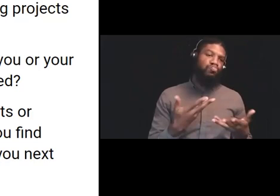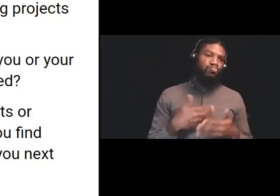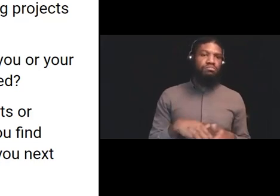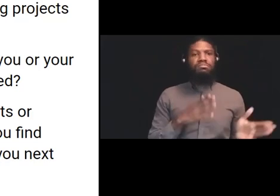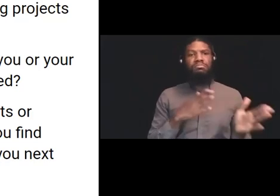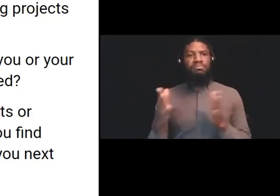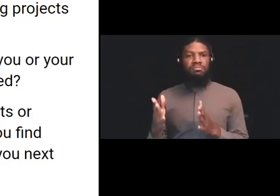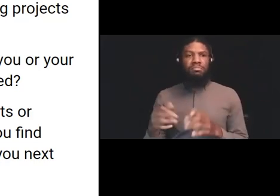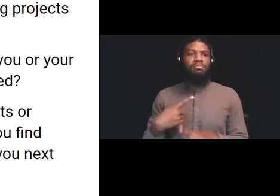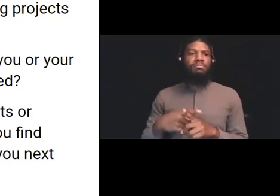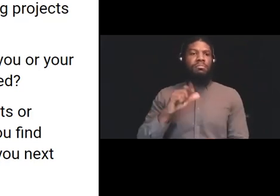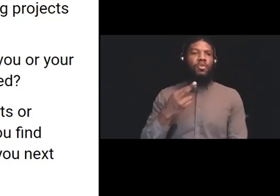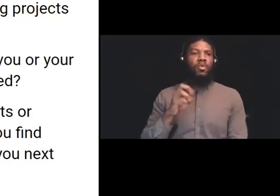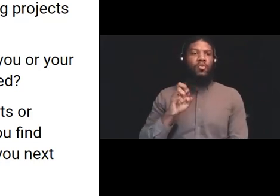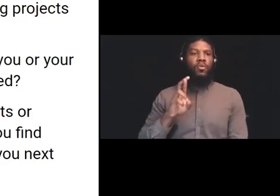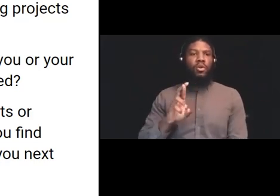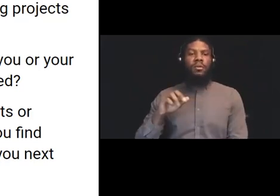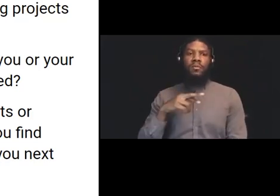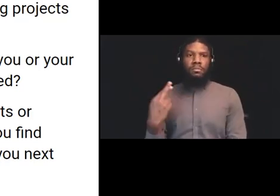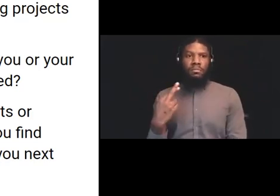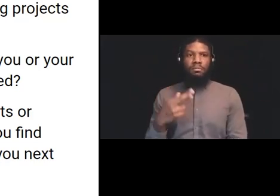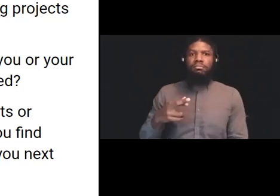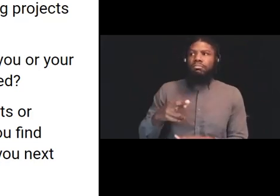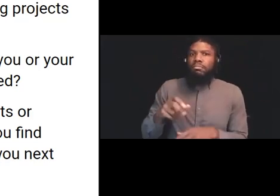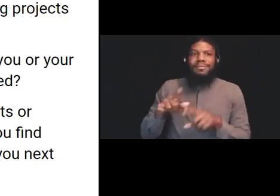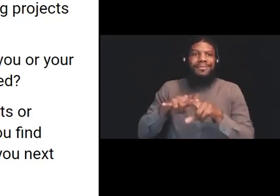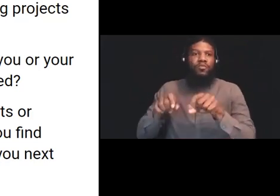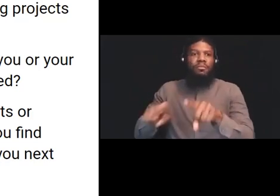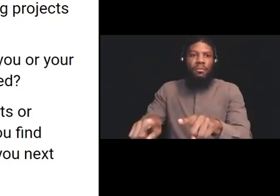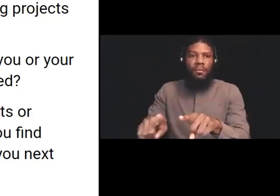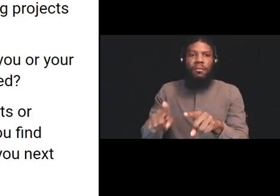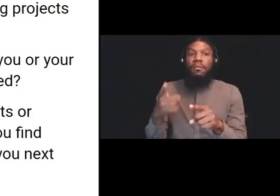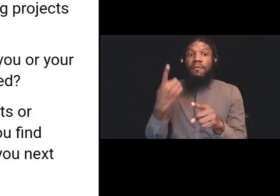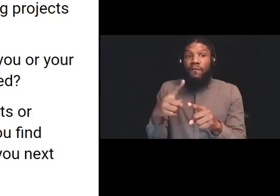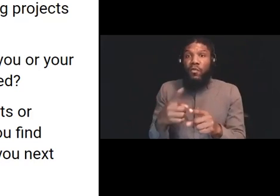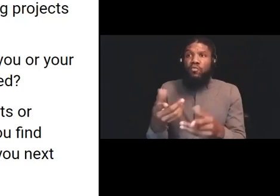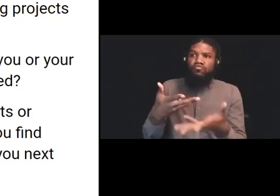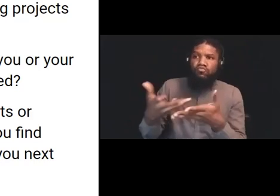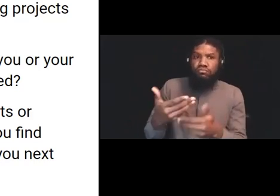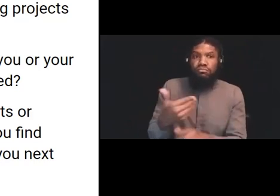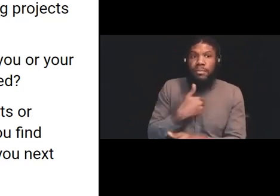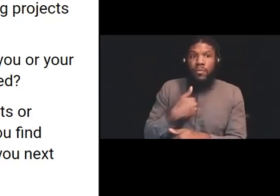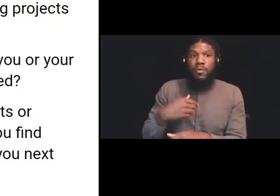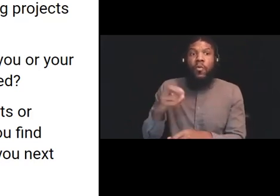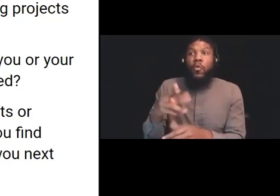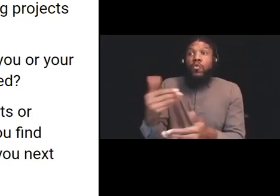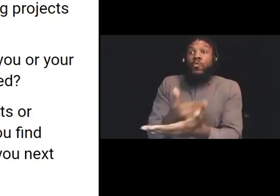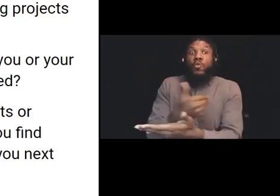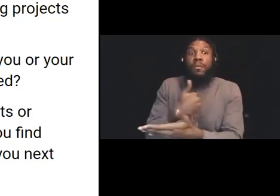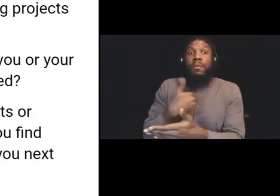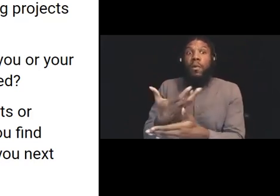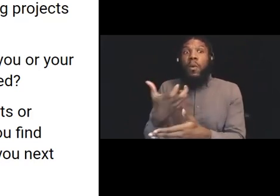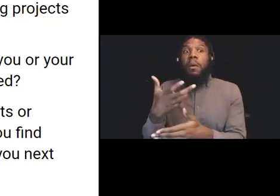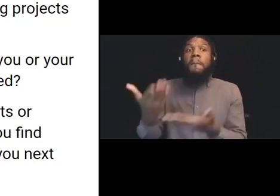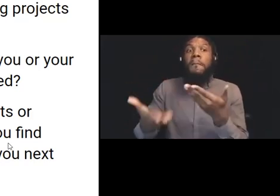stakes, asynchronous ways to engage members too, or even attract new membership. Those both make a lot of sense to